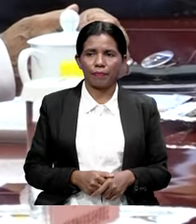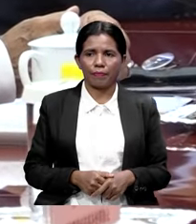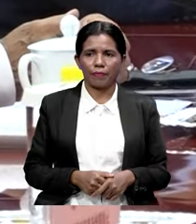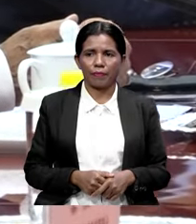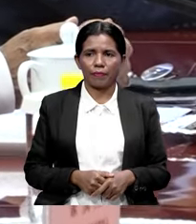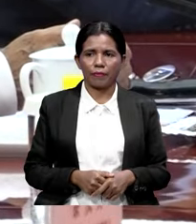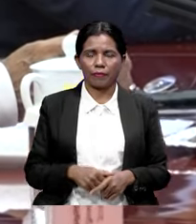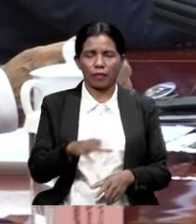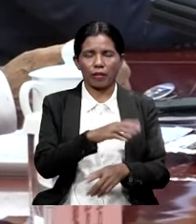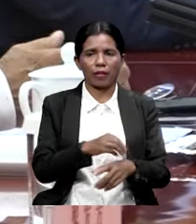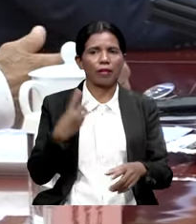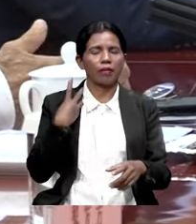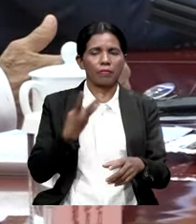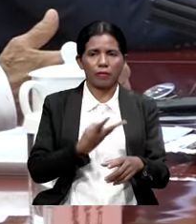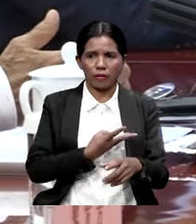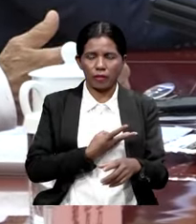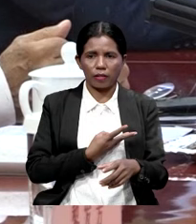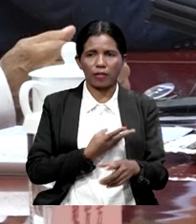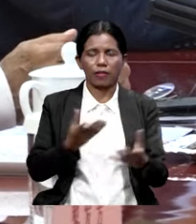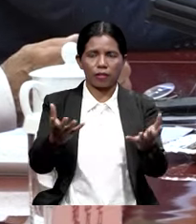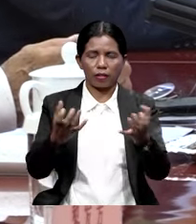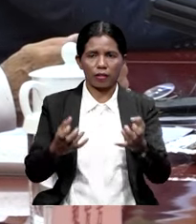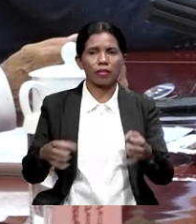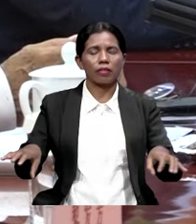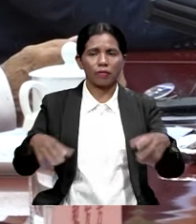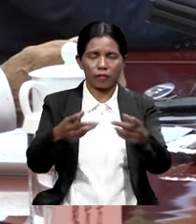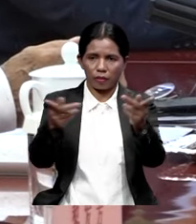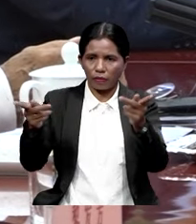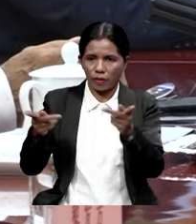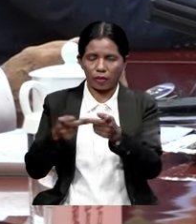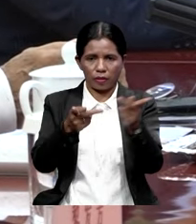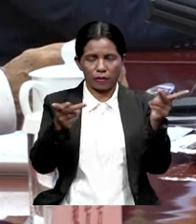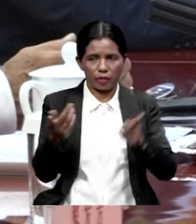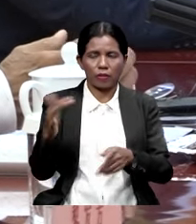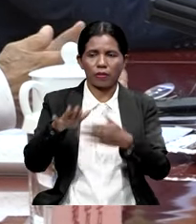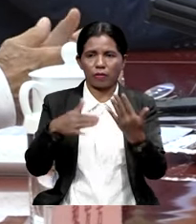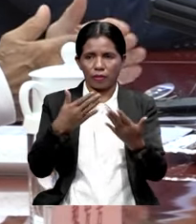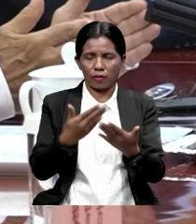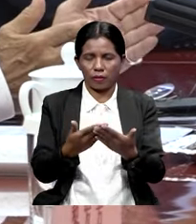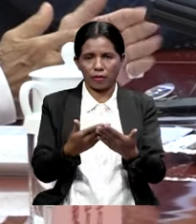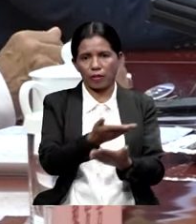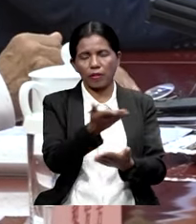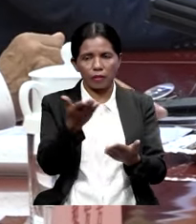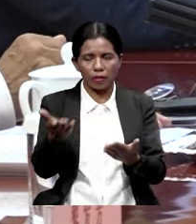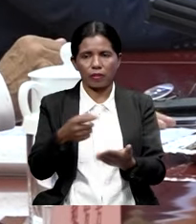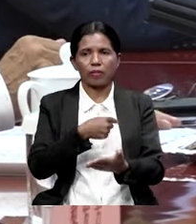very optimistic that the next stage of our relationship, we will